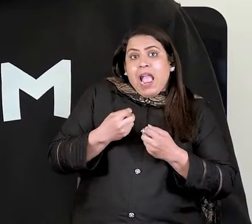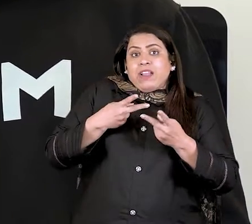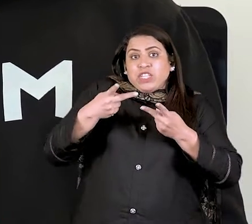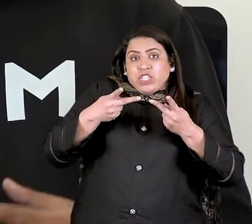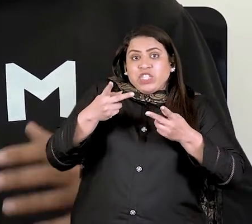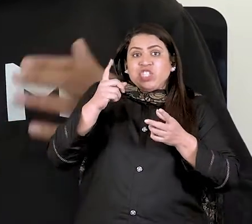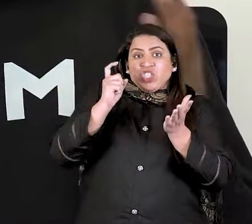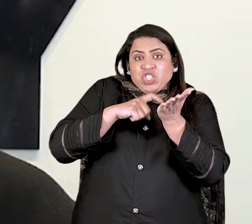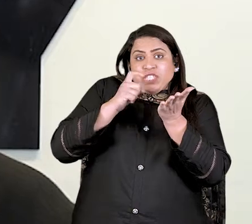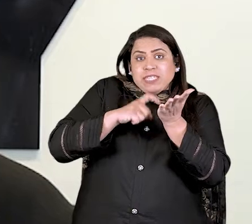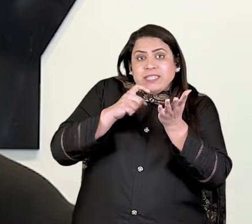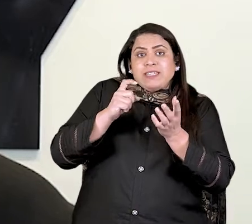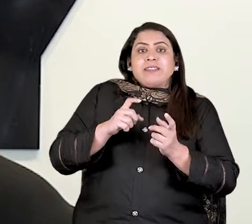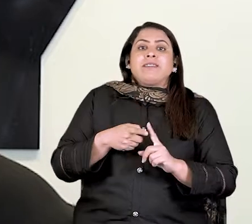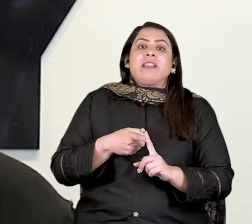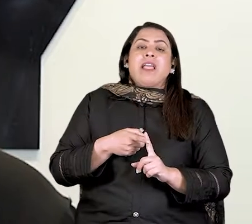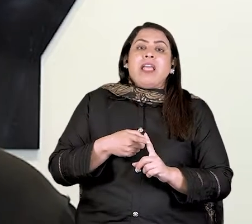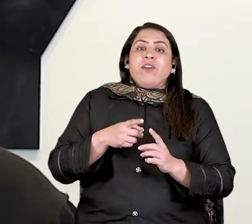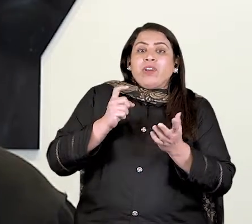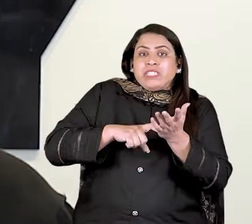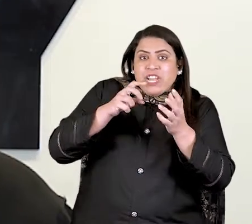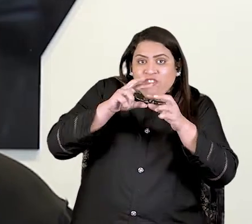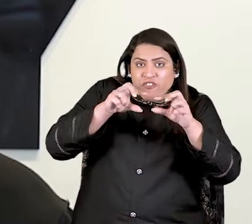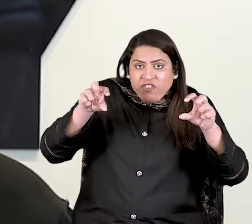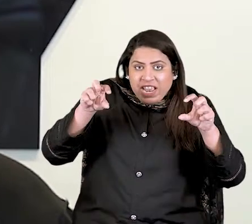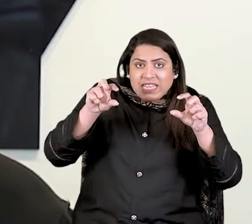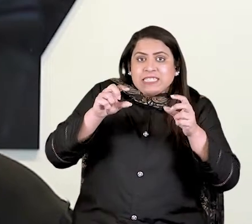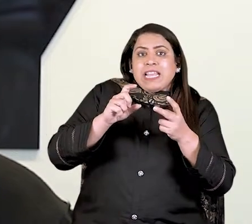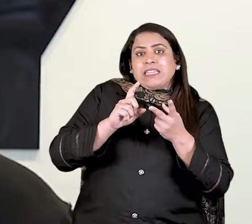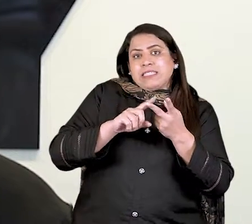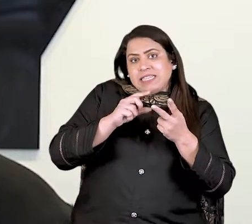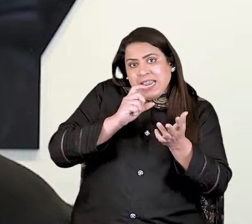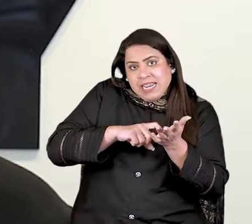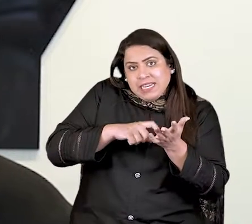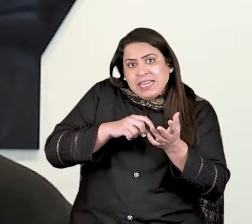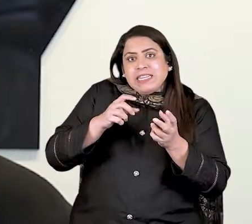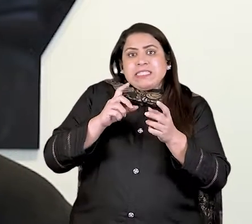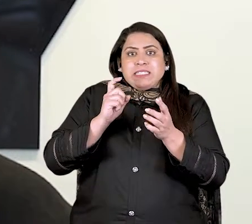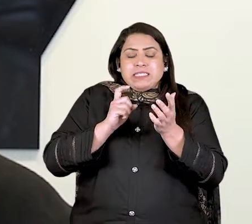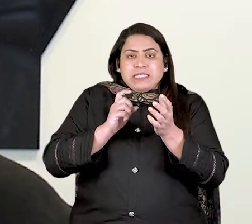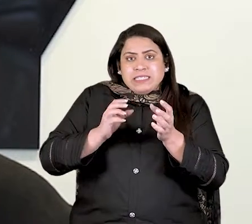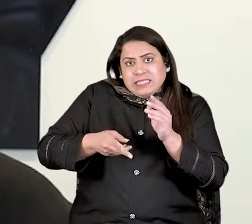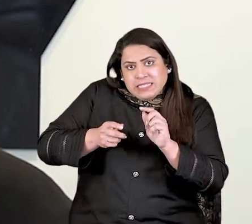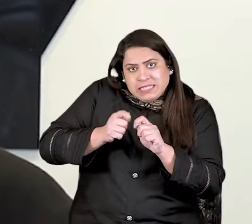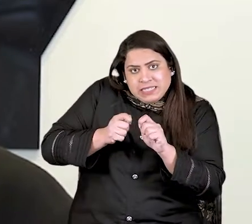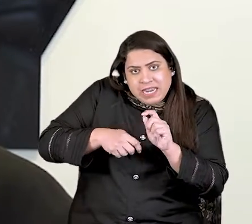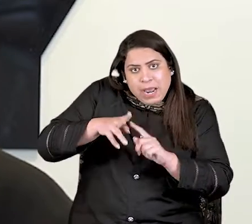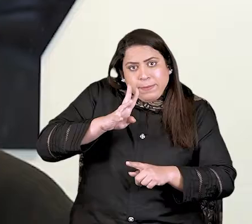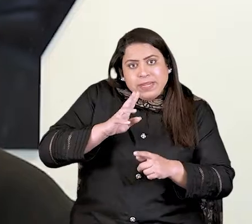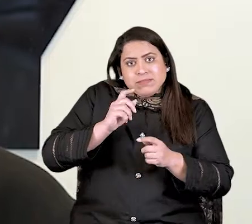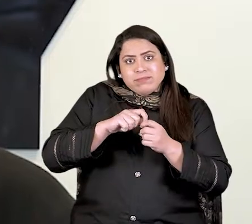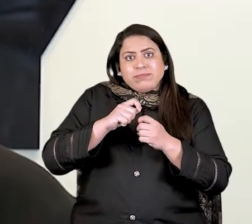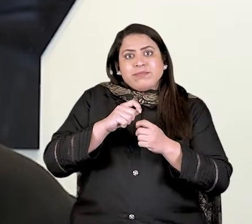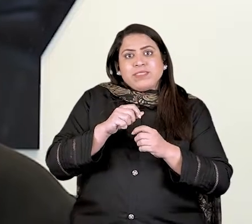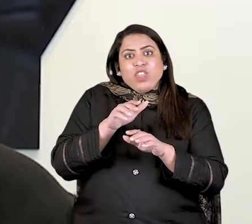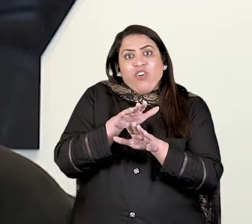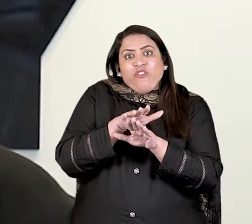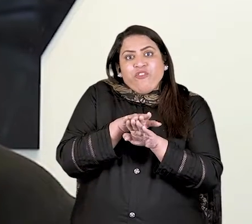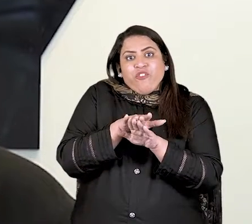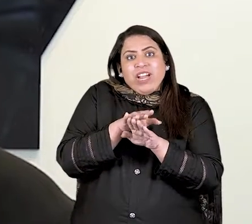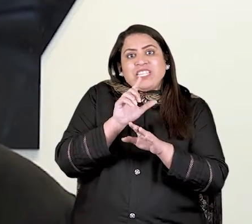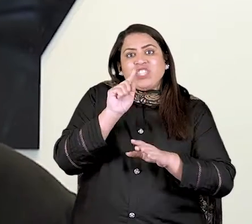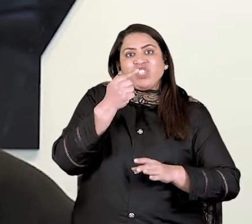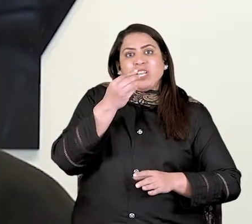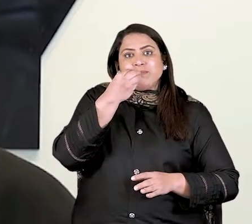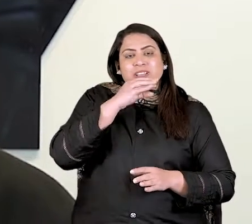business, which look after all the chicken aspect of the business. We have a wings and tenders establishment, and we have a fish and chip shop